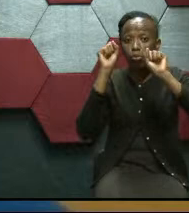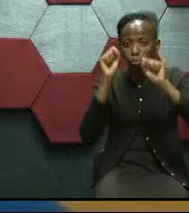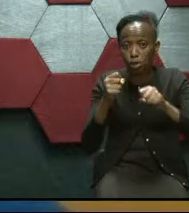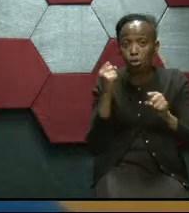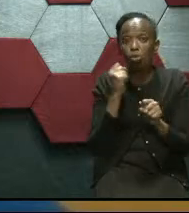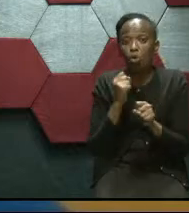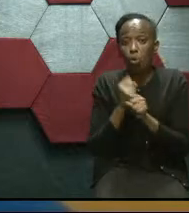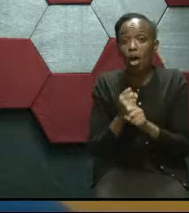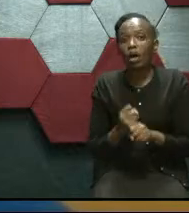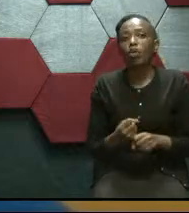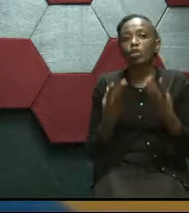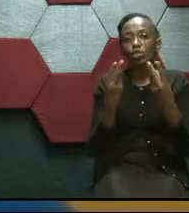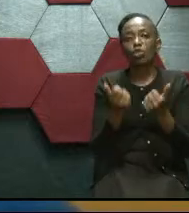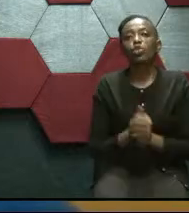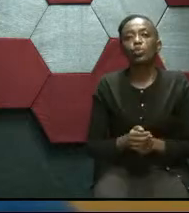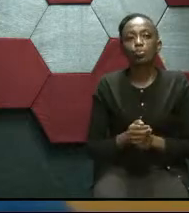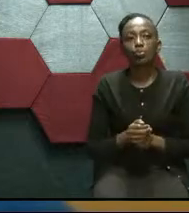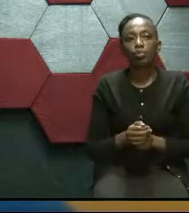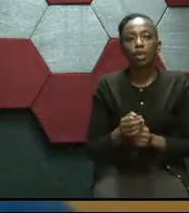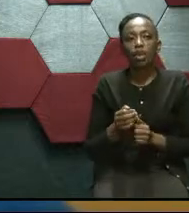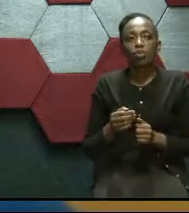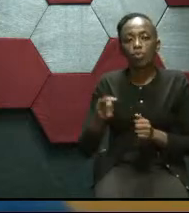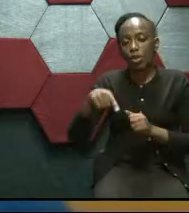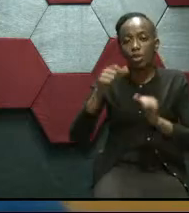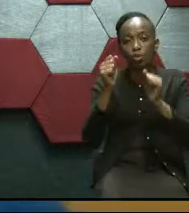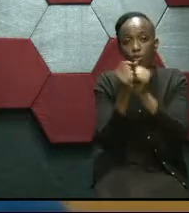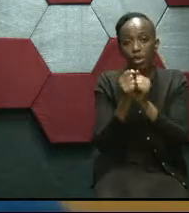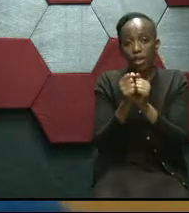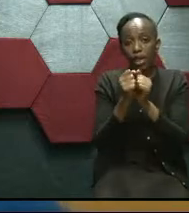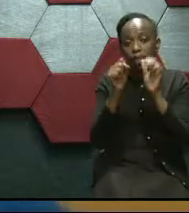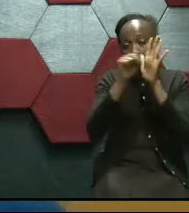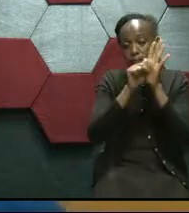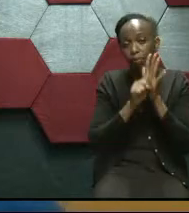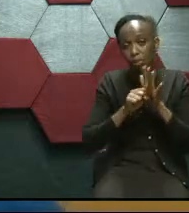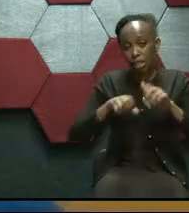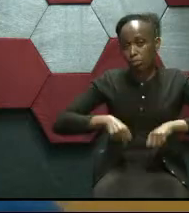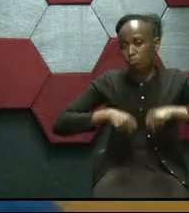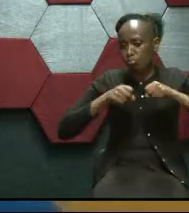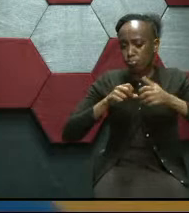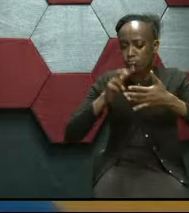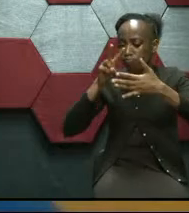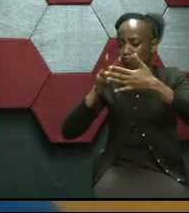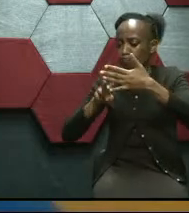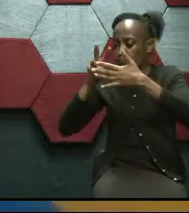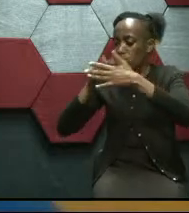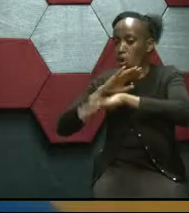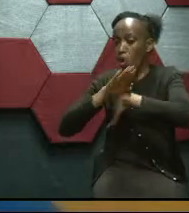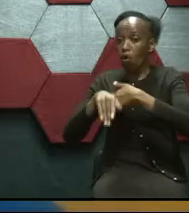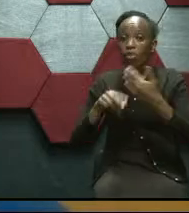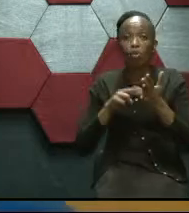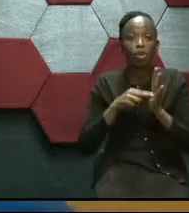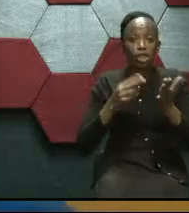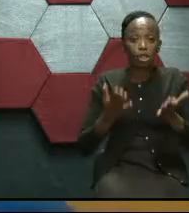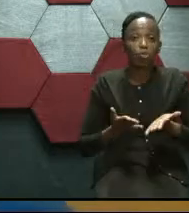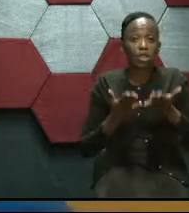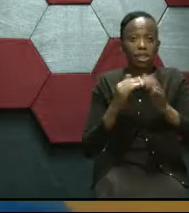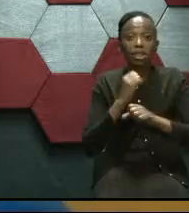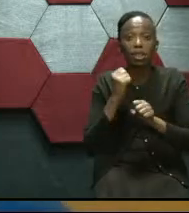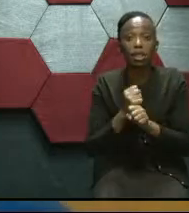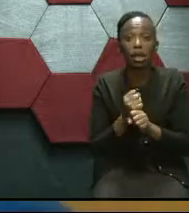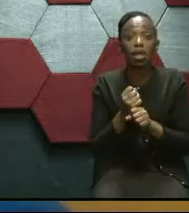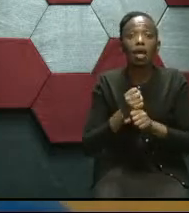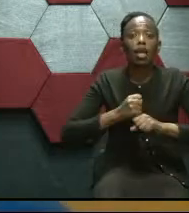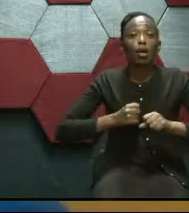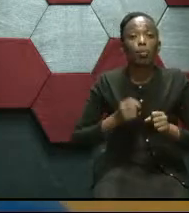work on one. We, together with the subject heads, went through all the projects that were presented this year, and I'm happy to